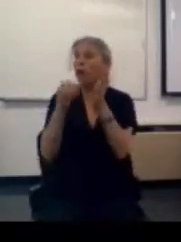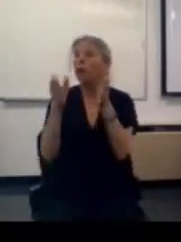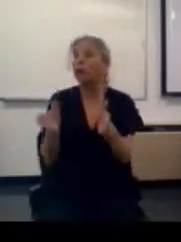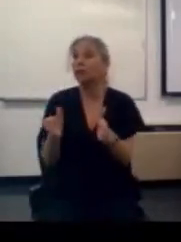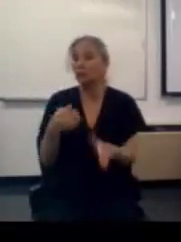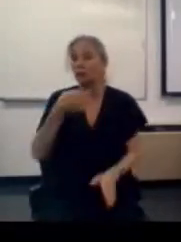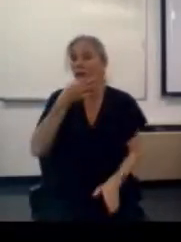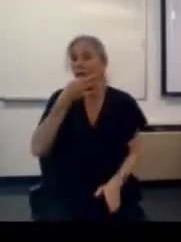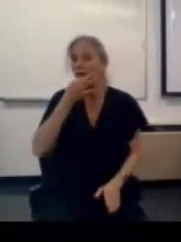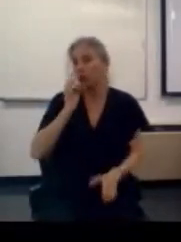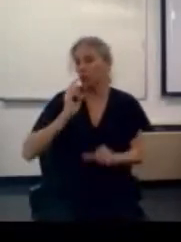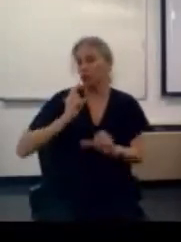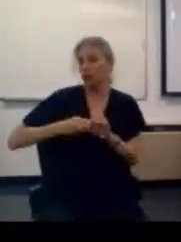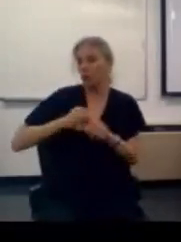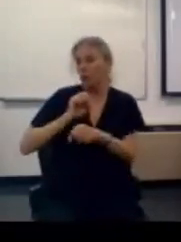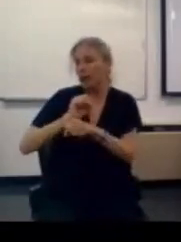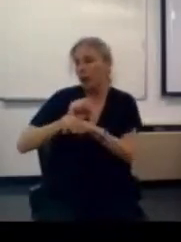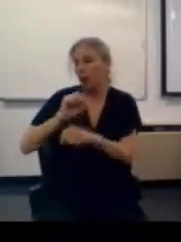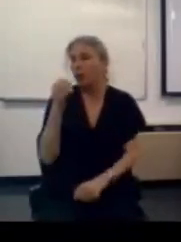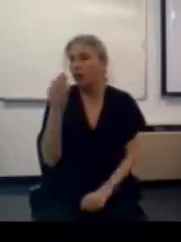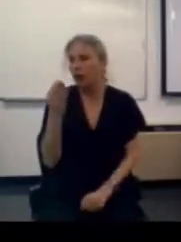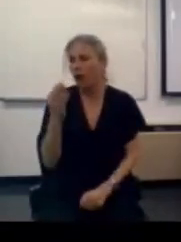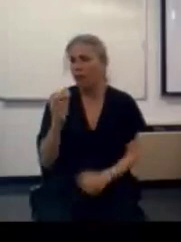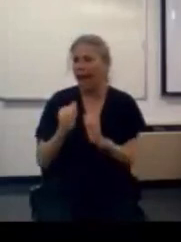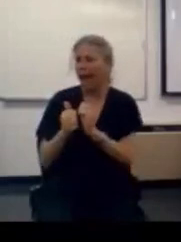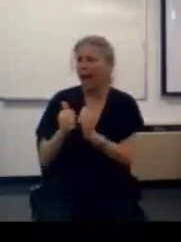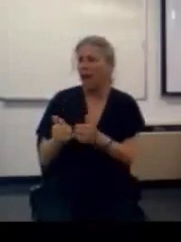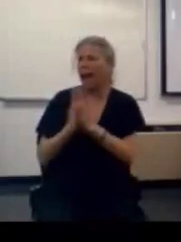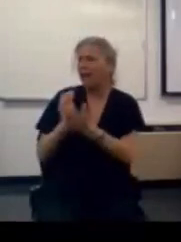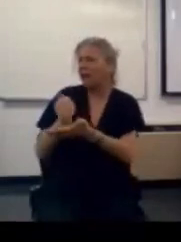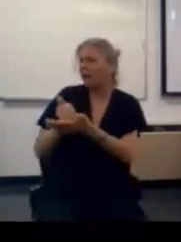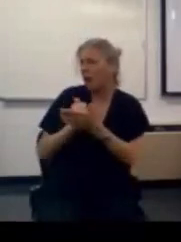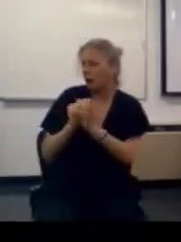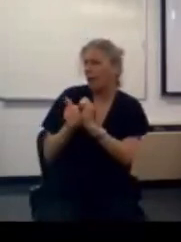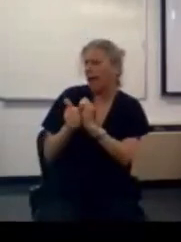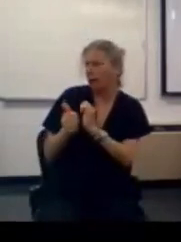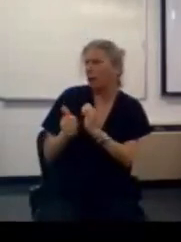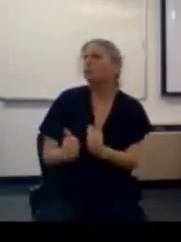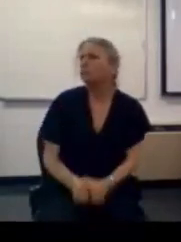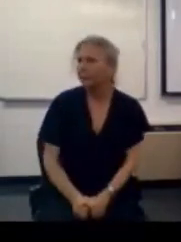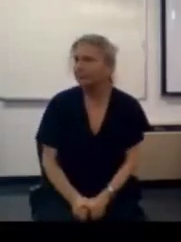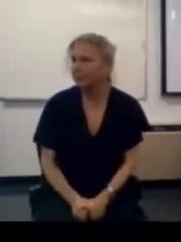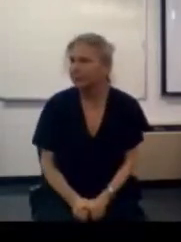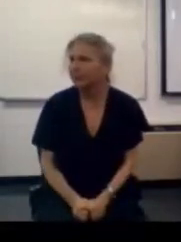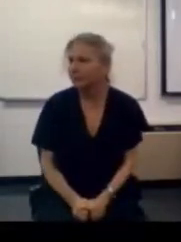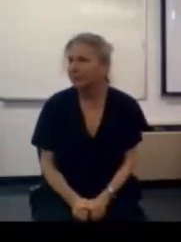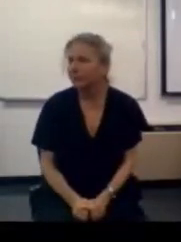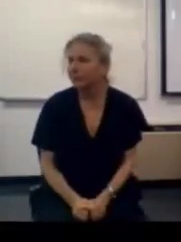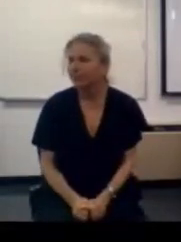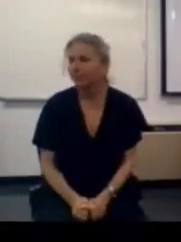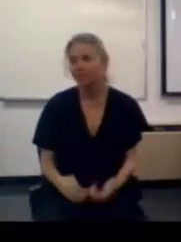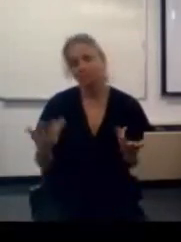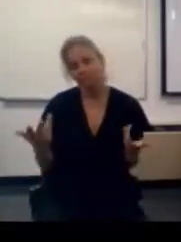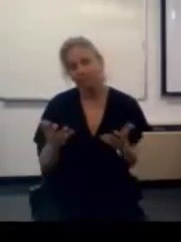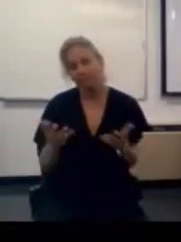to better encourage students who are about to join the workplace? So how to ask for help. What's your advice for the students out